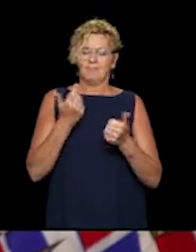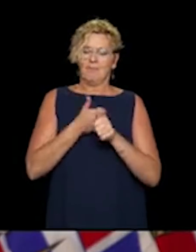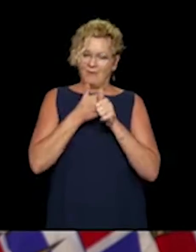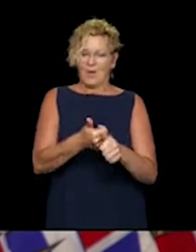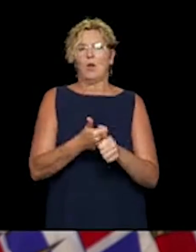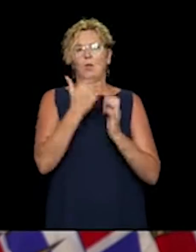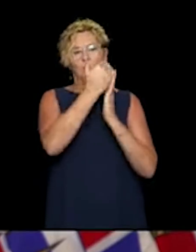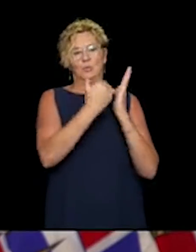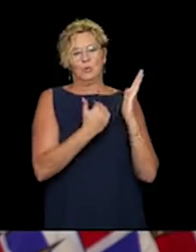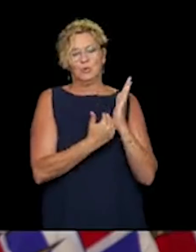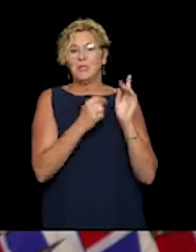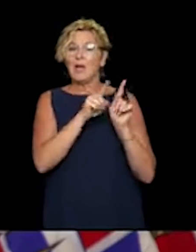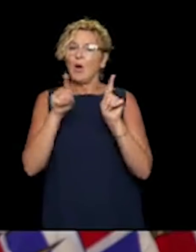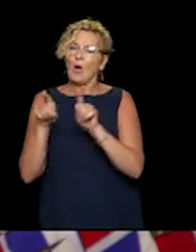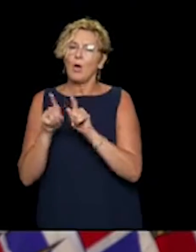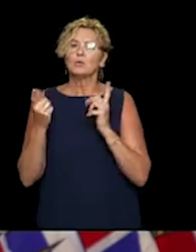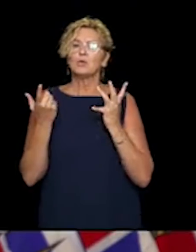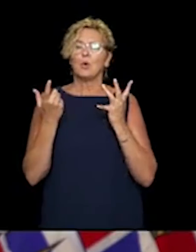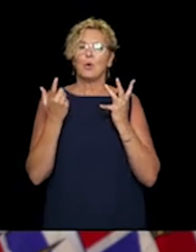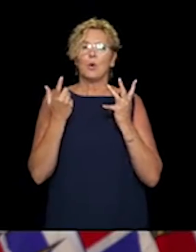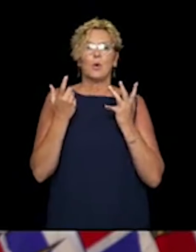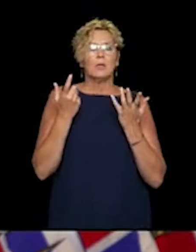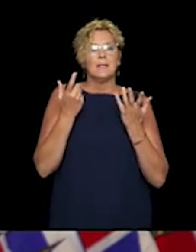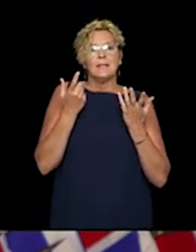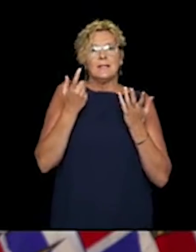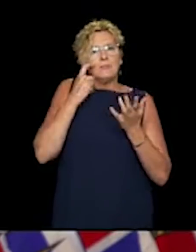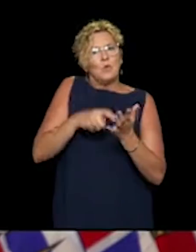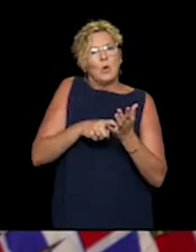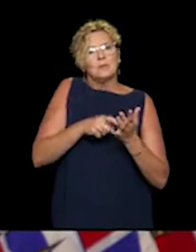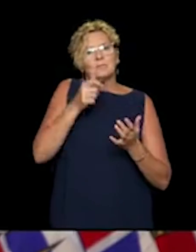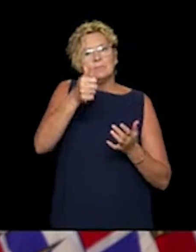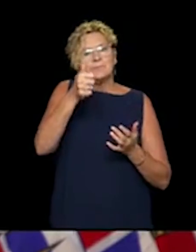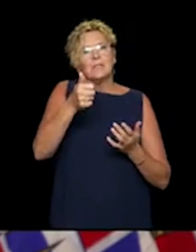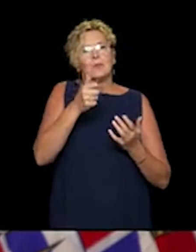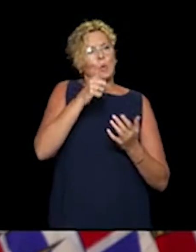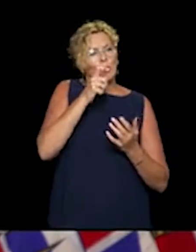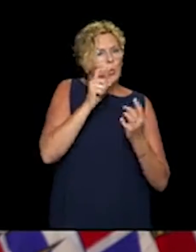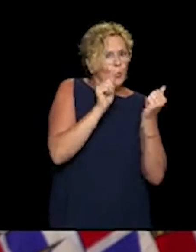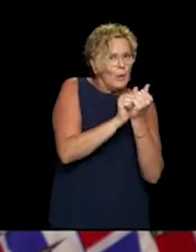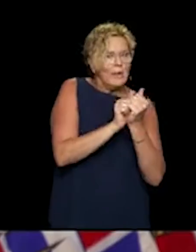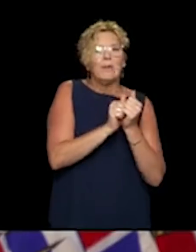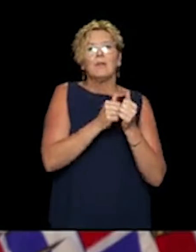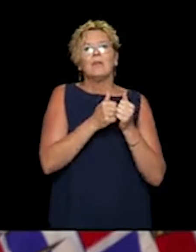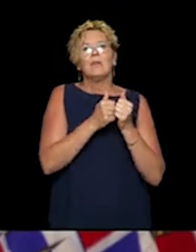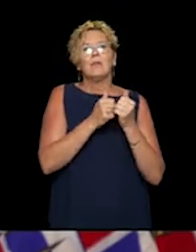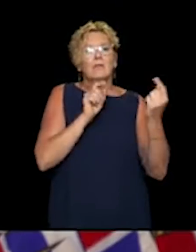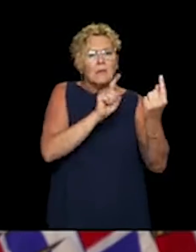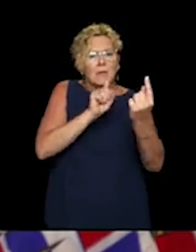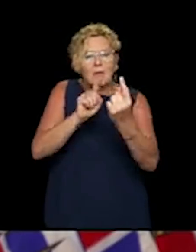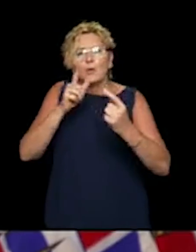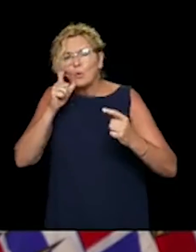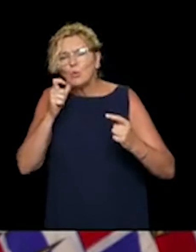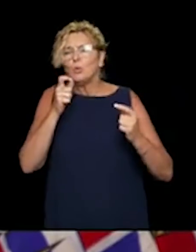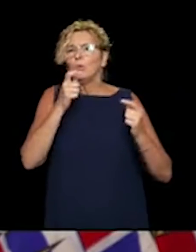we are feeling every day so that we can detect new cases as quickly as possible. And we need to support our public health teams that